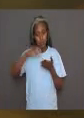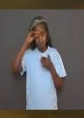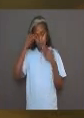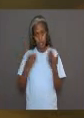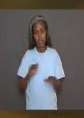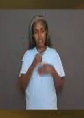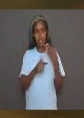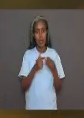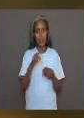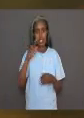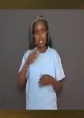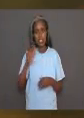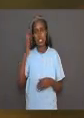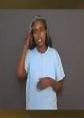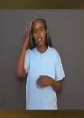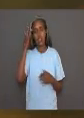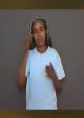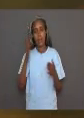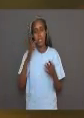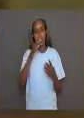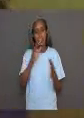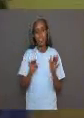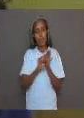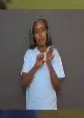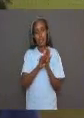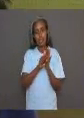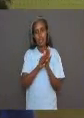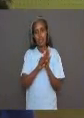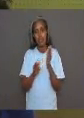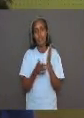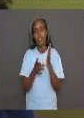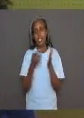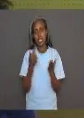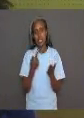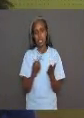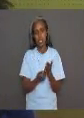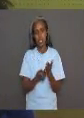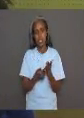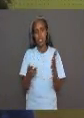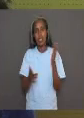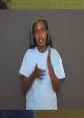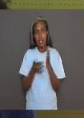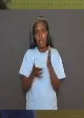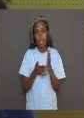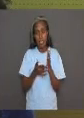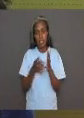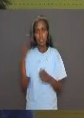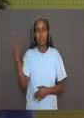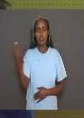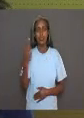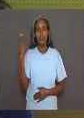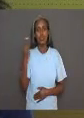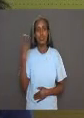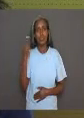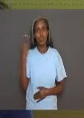3 random sampling techniques. These are techniques that can be used